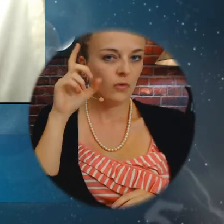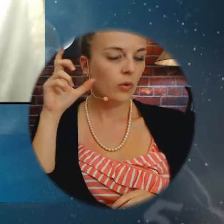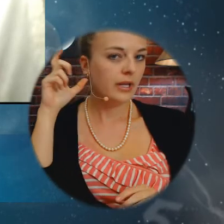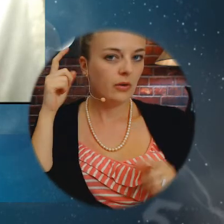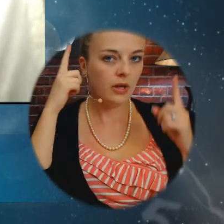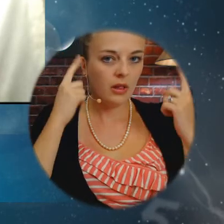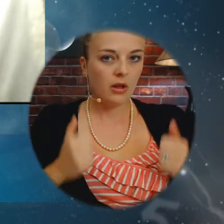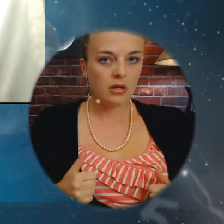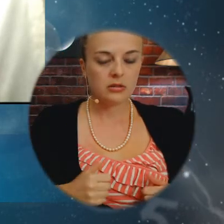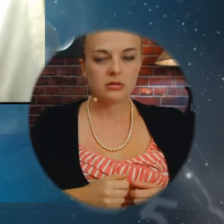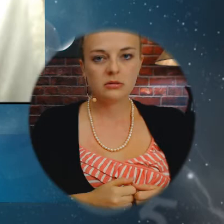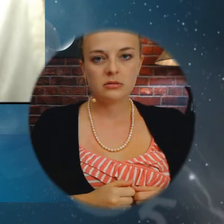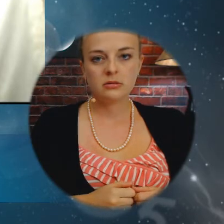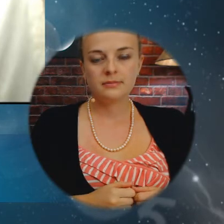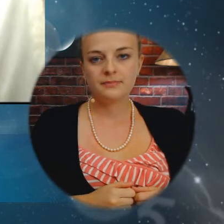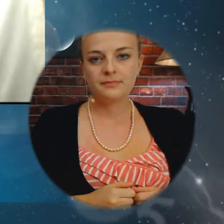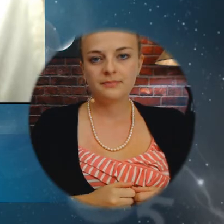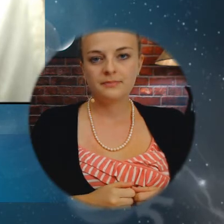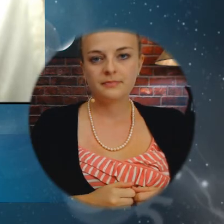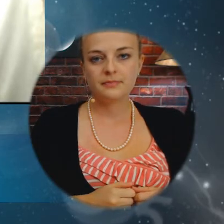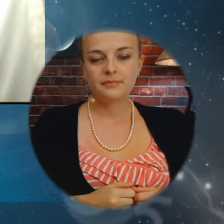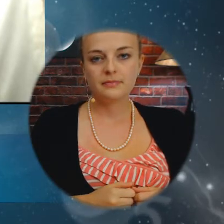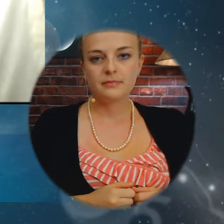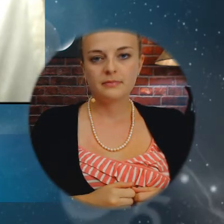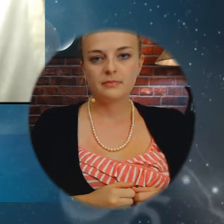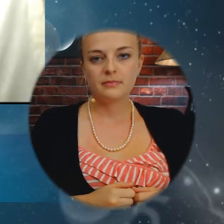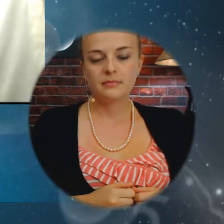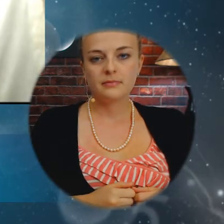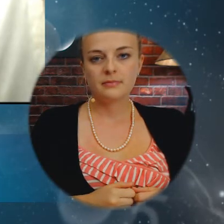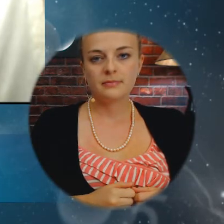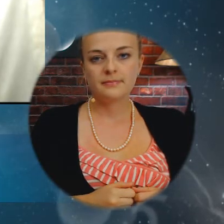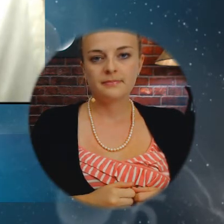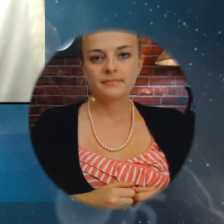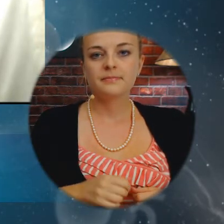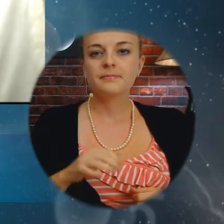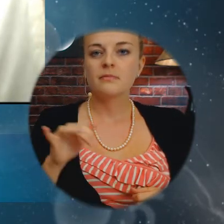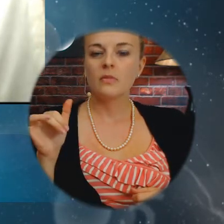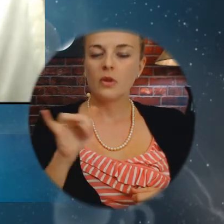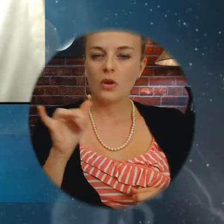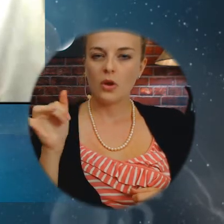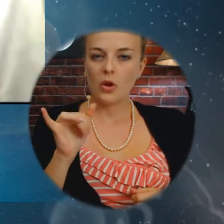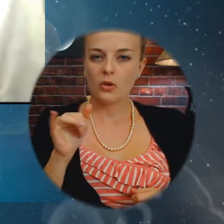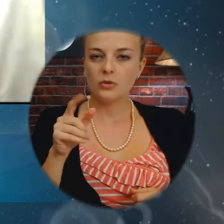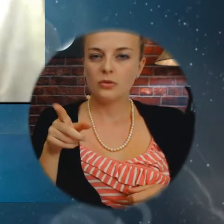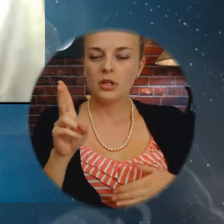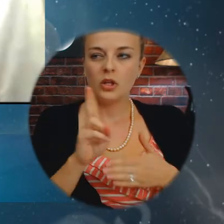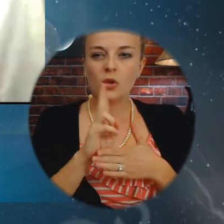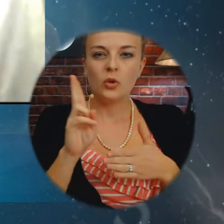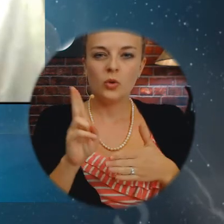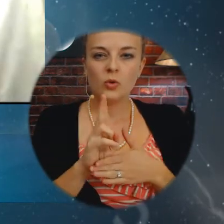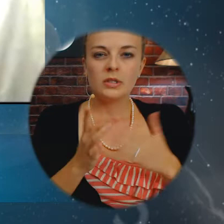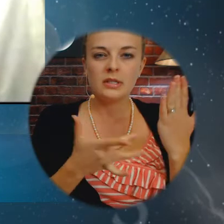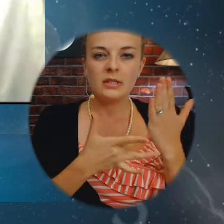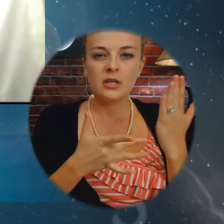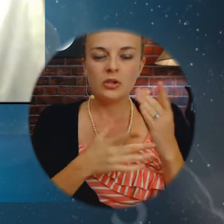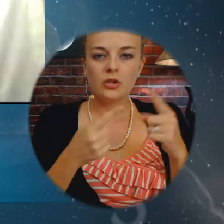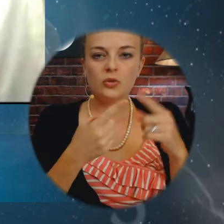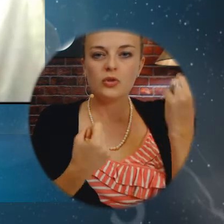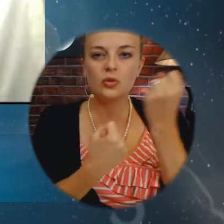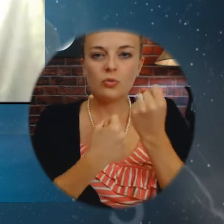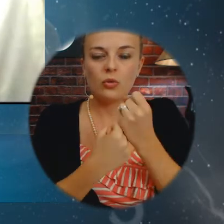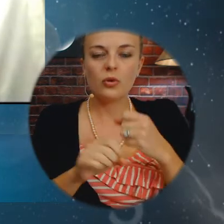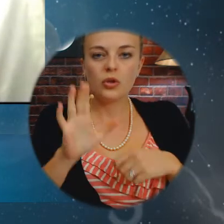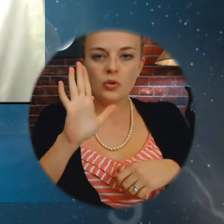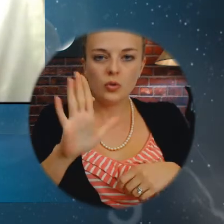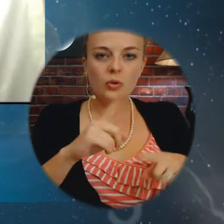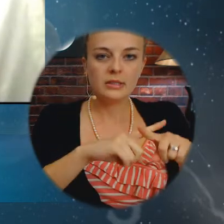do take into consideration a lot of the other aspects of hearing because hearing is really, it changes so much. It's not